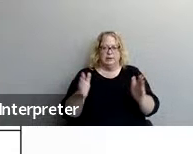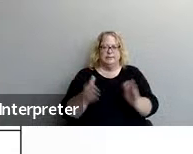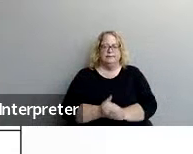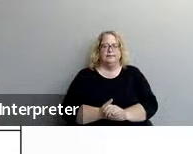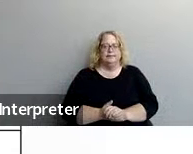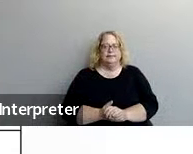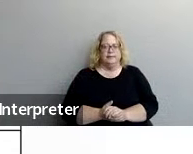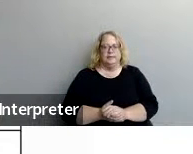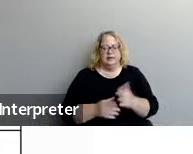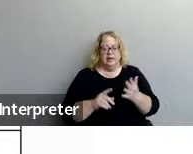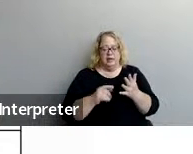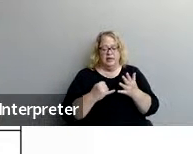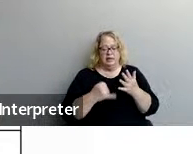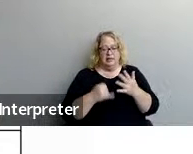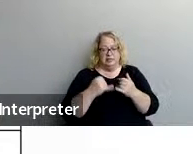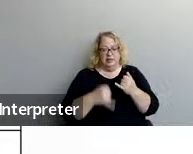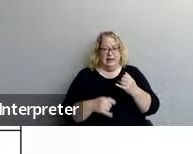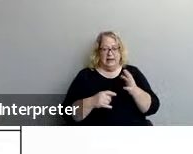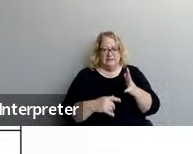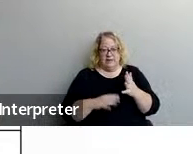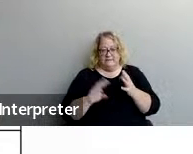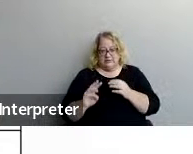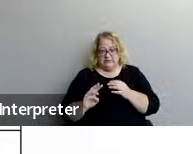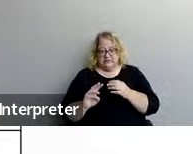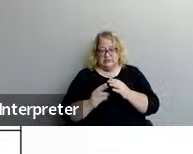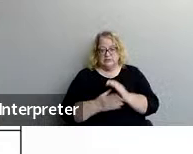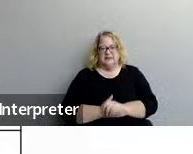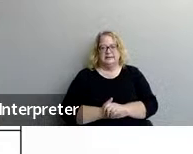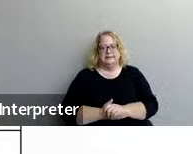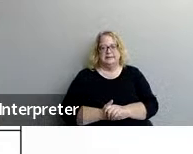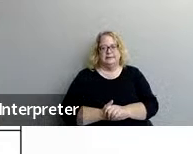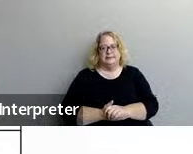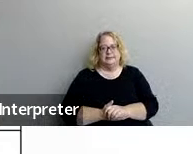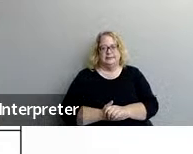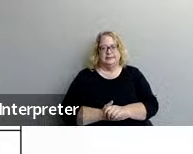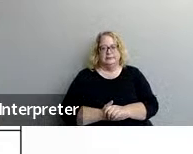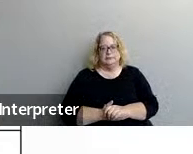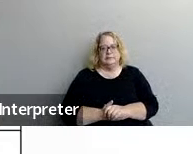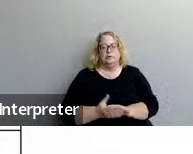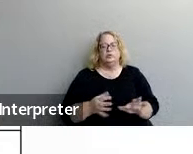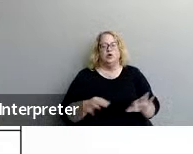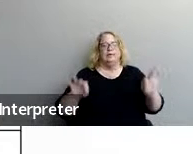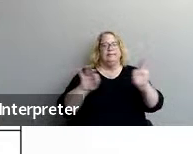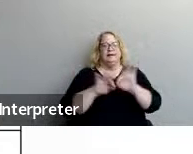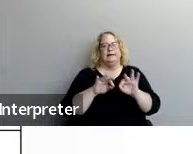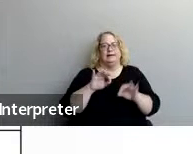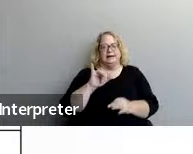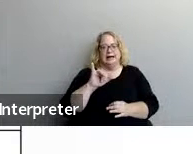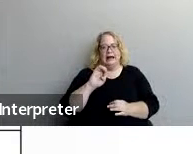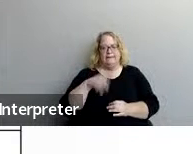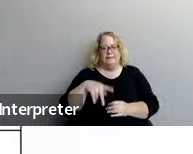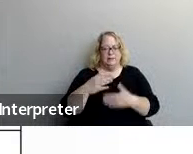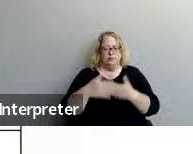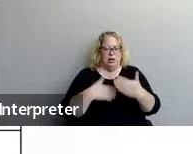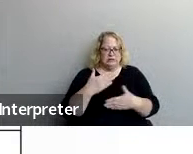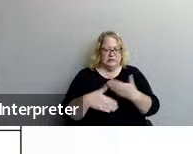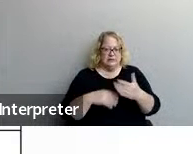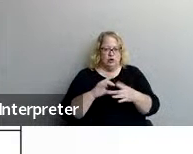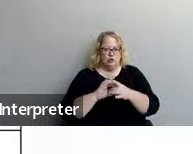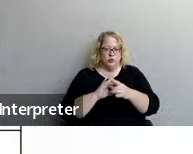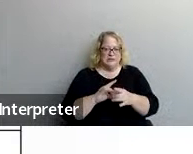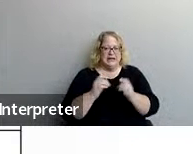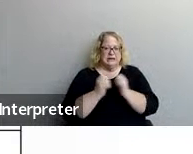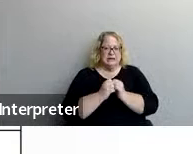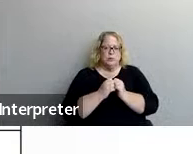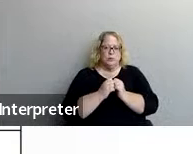The final 2 metrics there pertain to the extent to which our key IEP processes that are